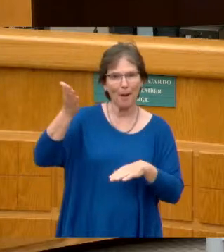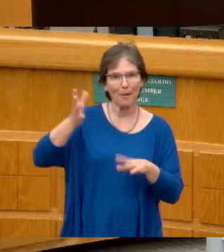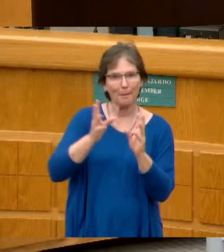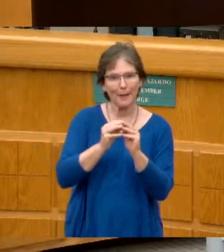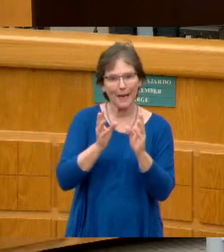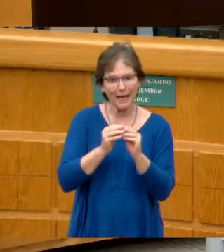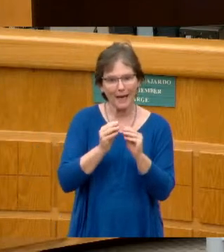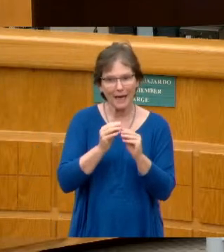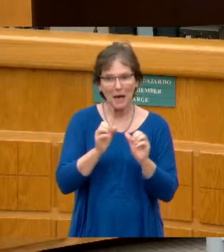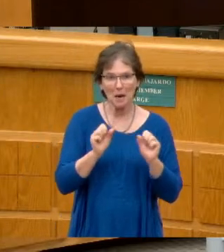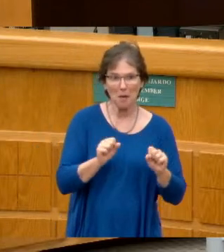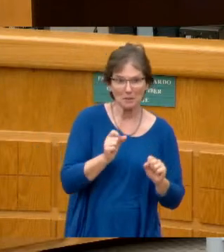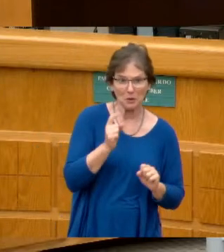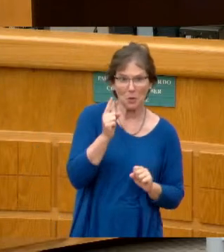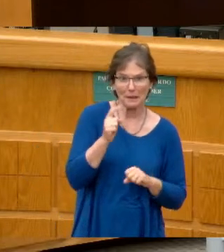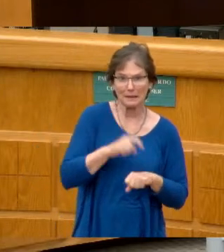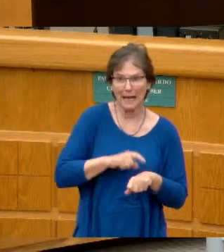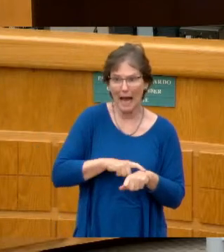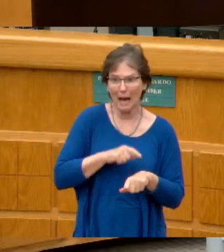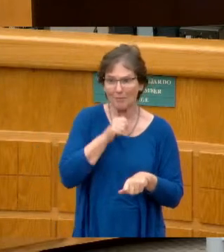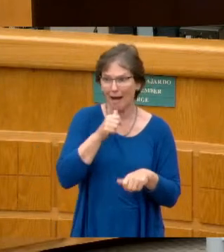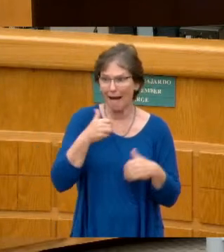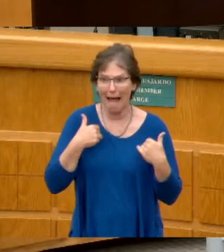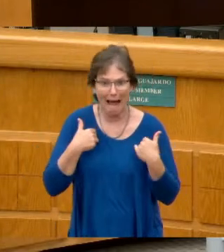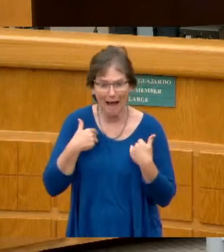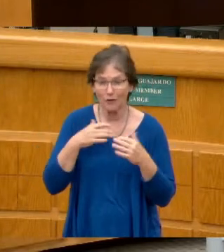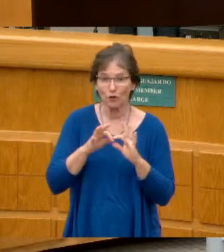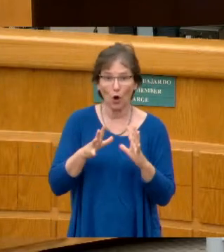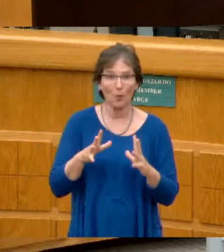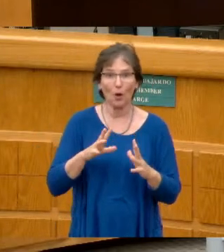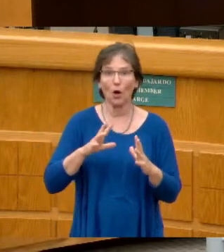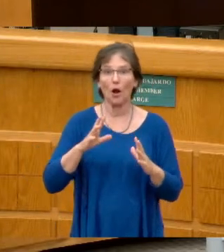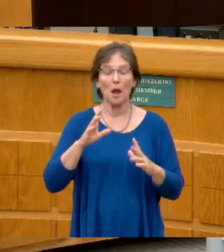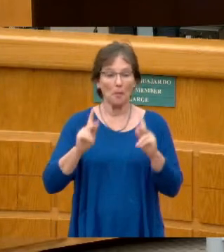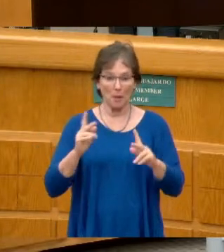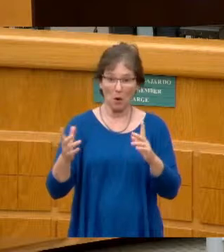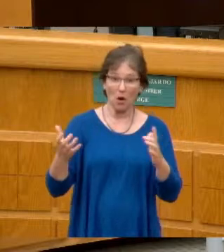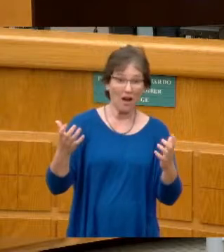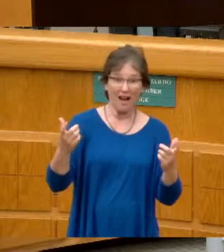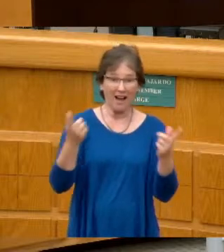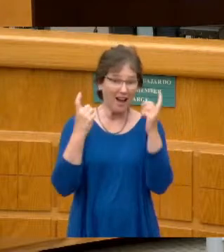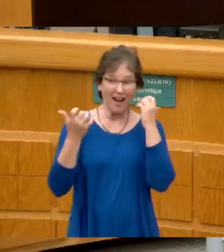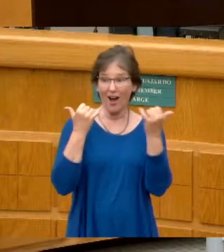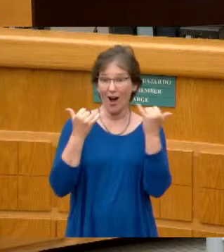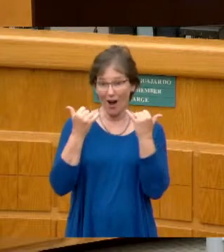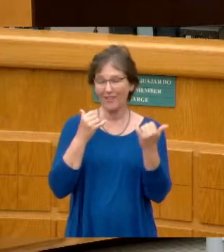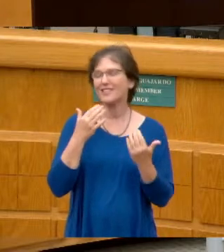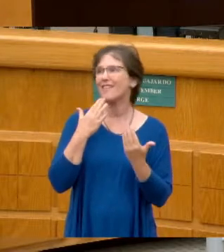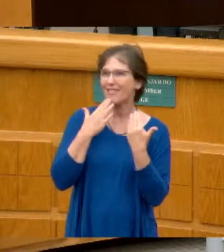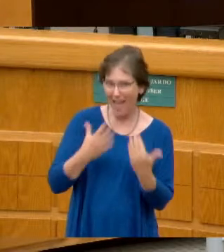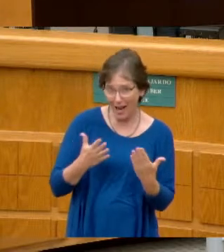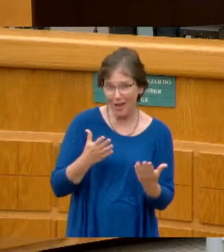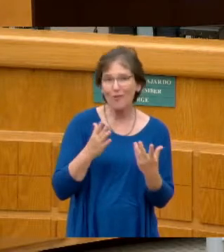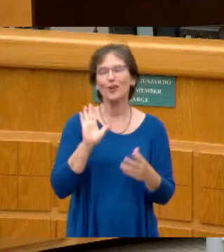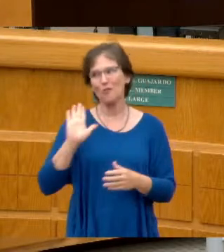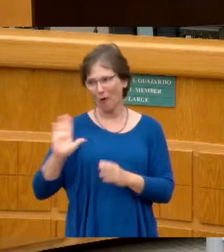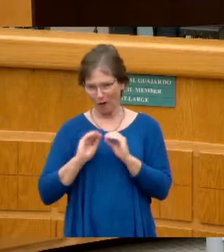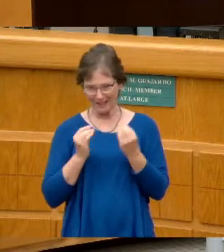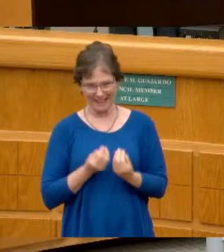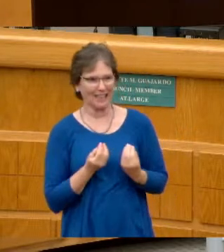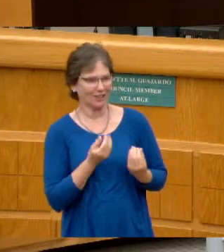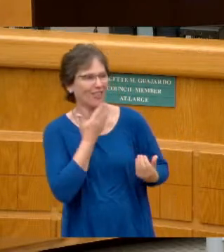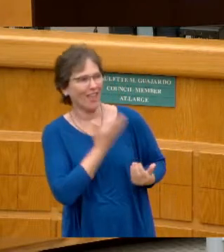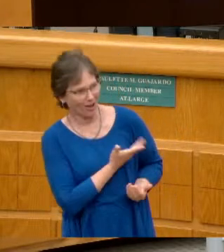for granted over these 5 or 6 or 7 months that we've been in this is the participation by